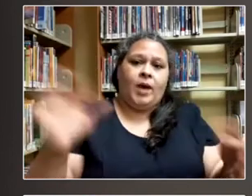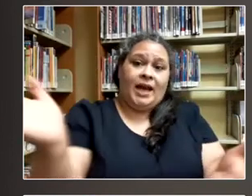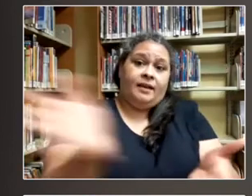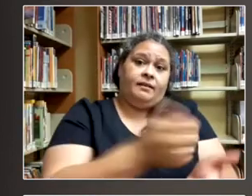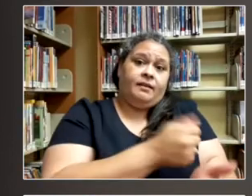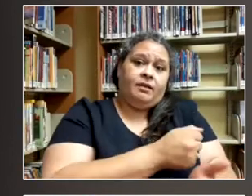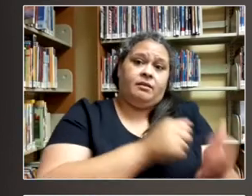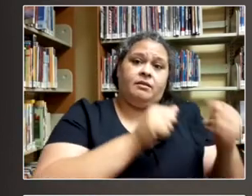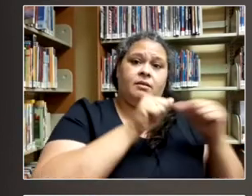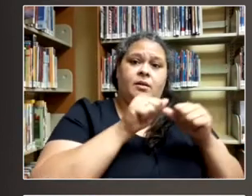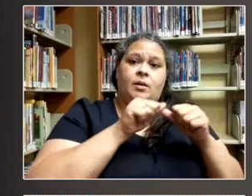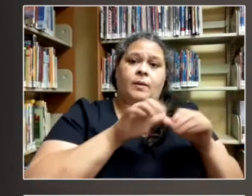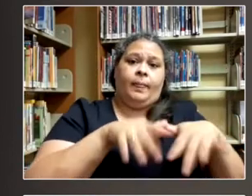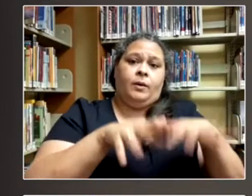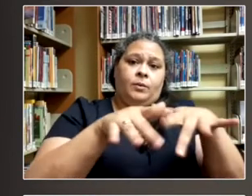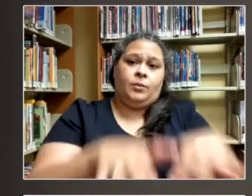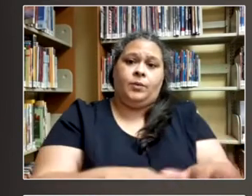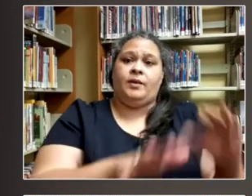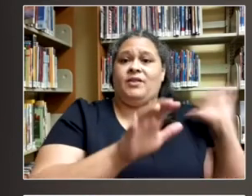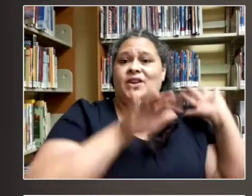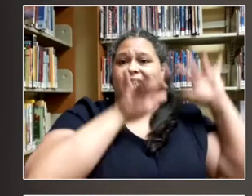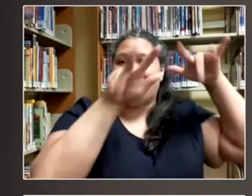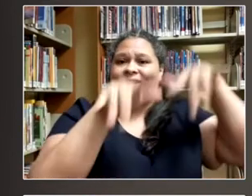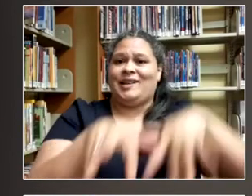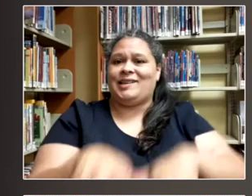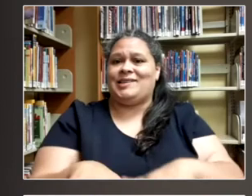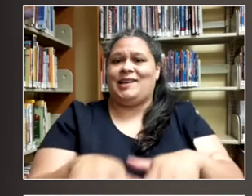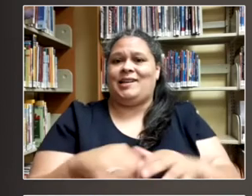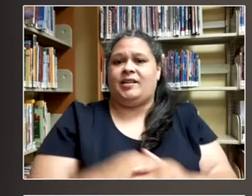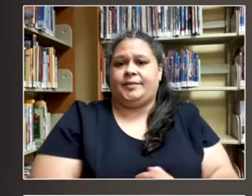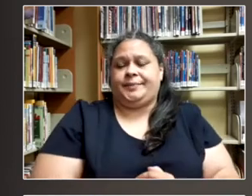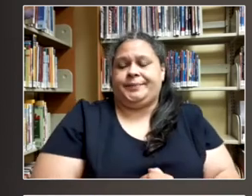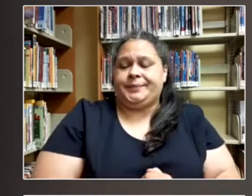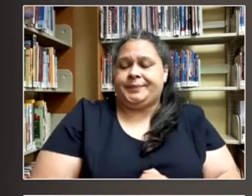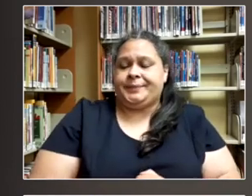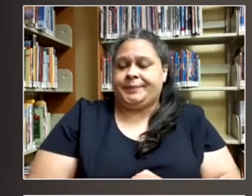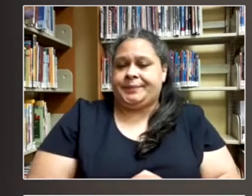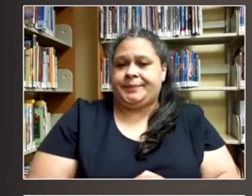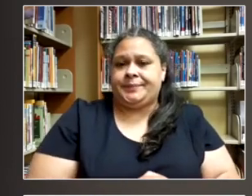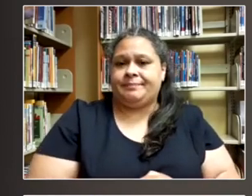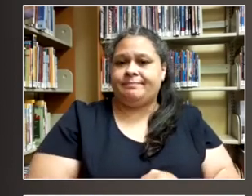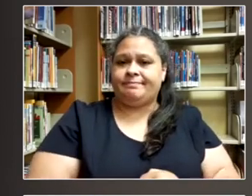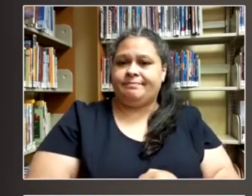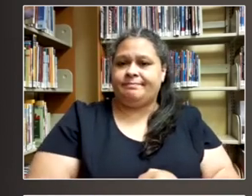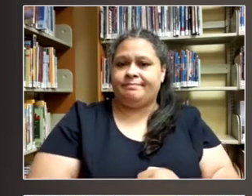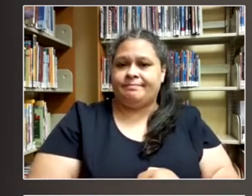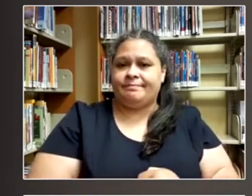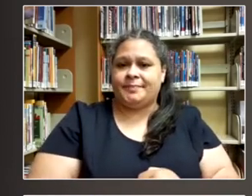En su cielo, la neblina elevó y cayó. Agua de la